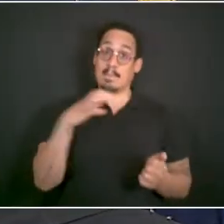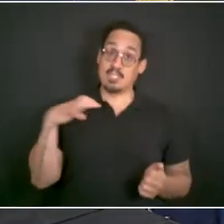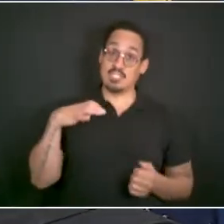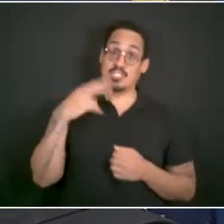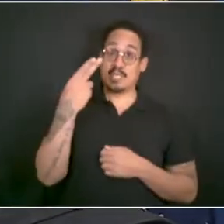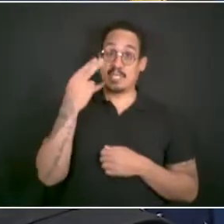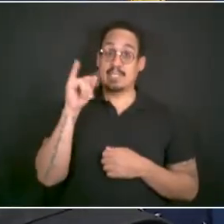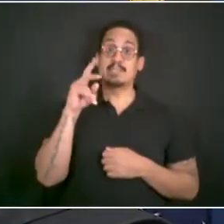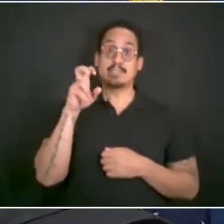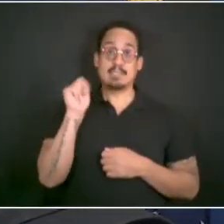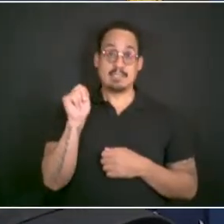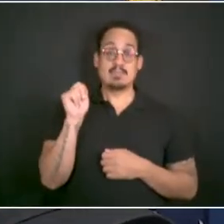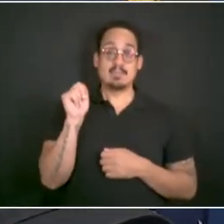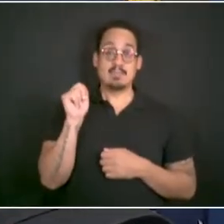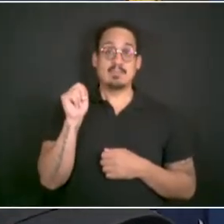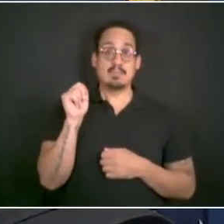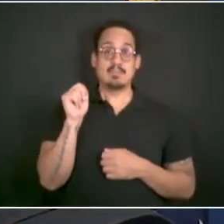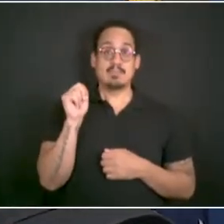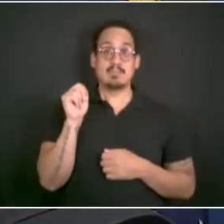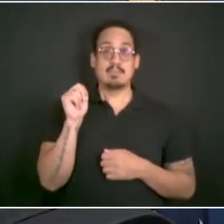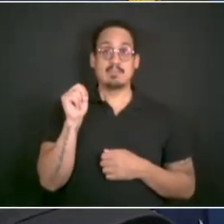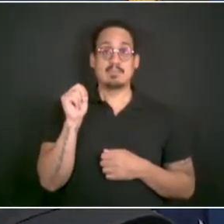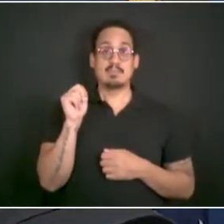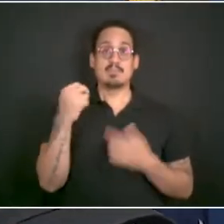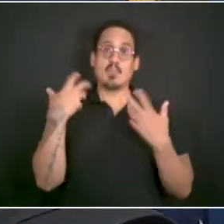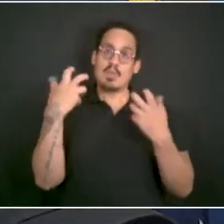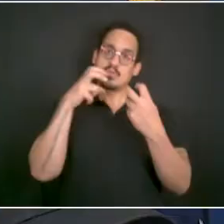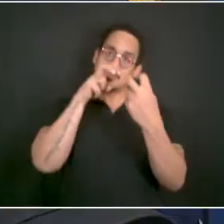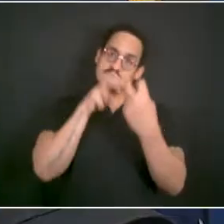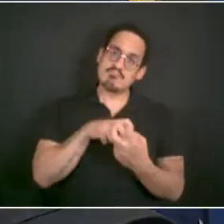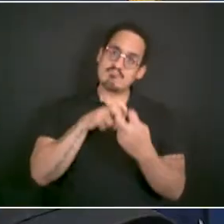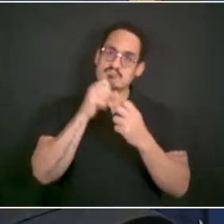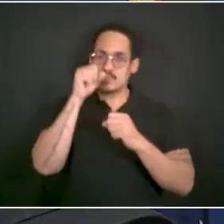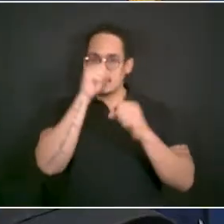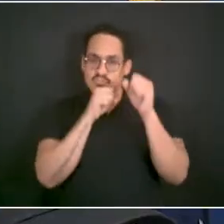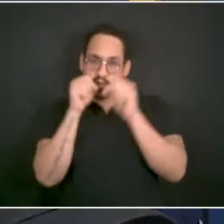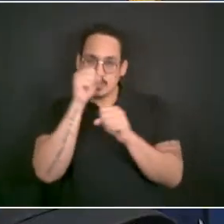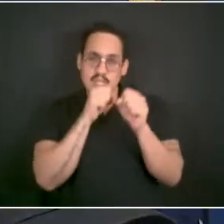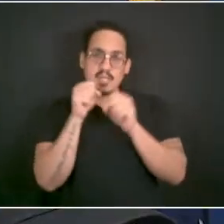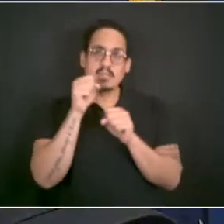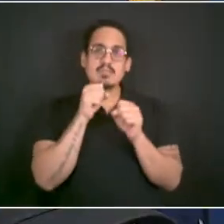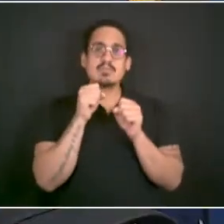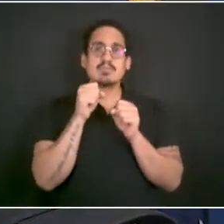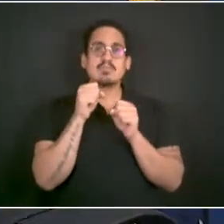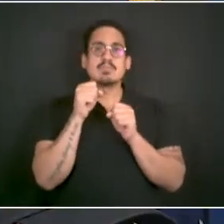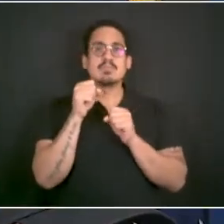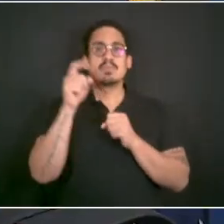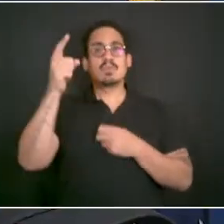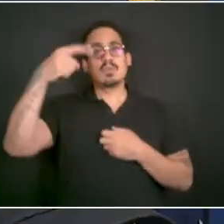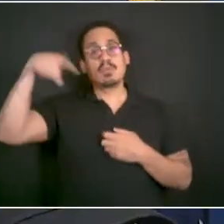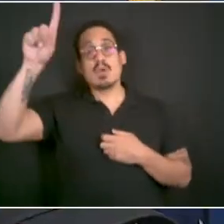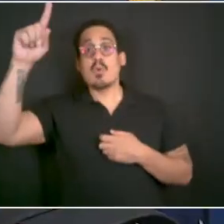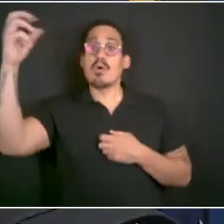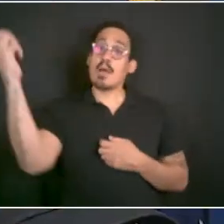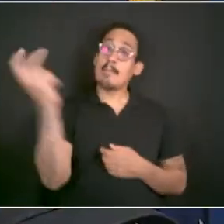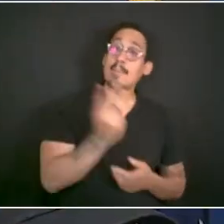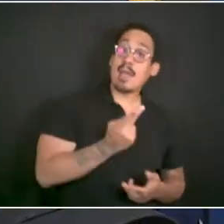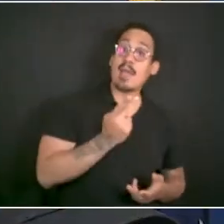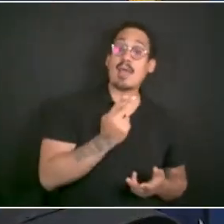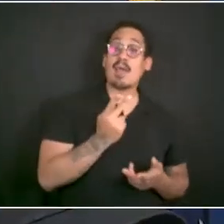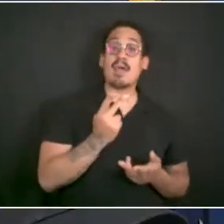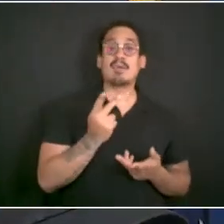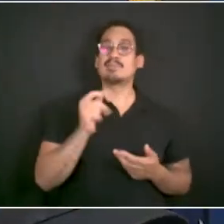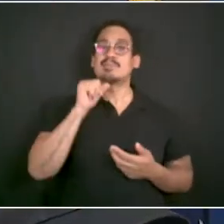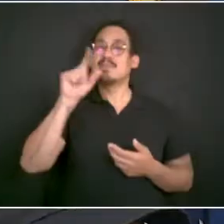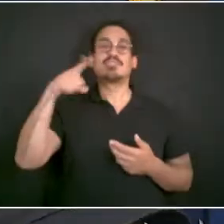go overseas or they defend here at home, they don't do it just for governmental officials. They do it for corporations. They